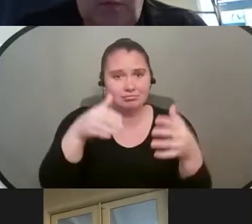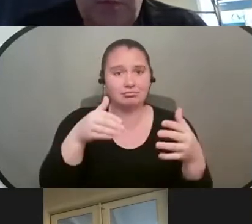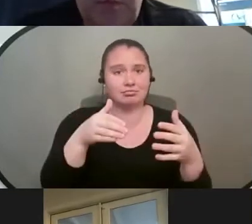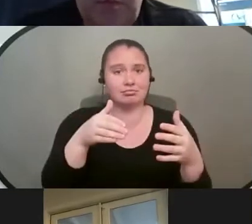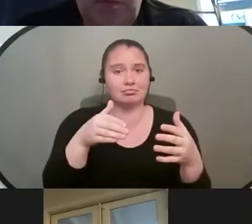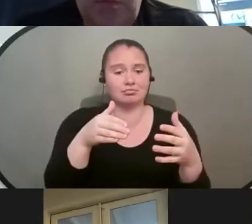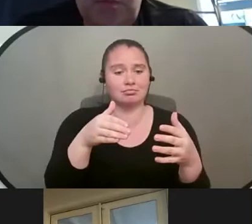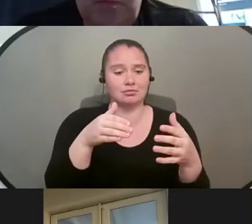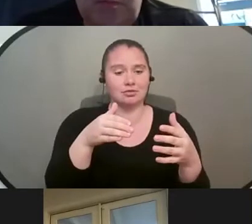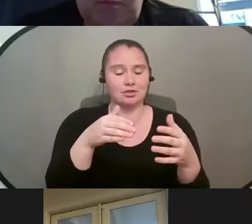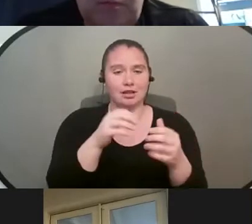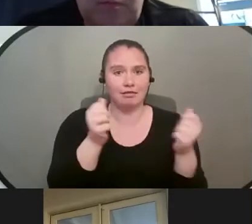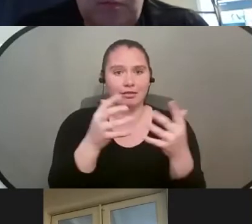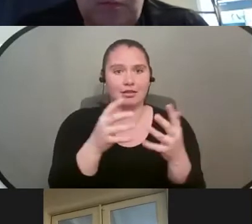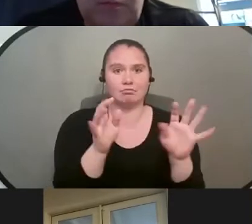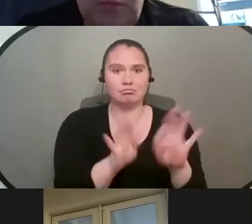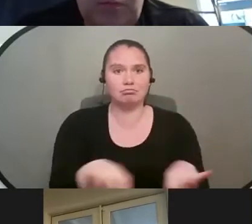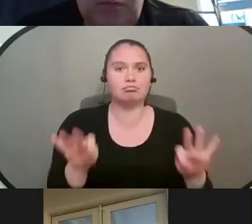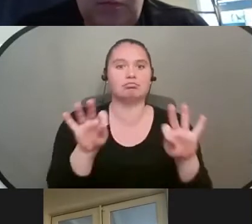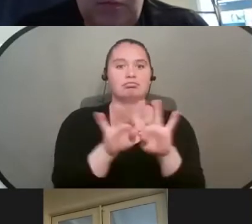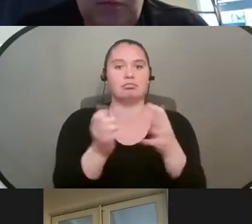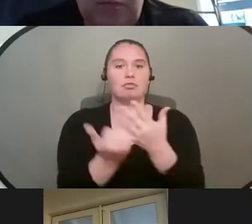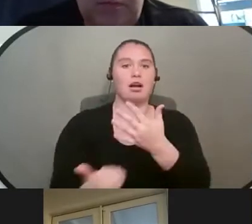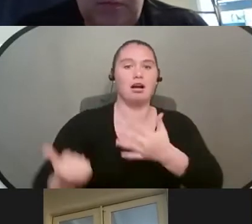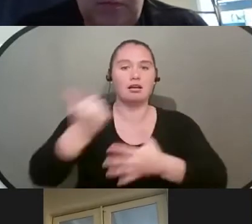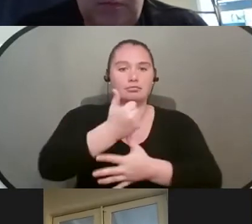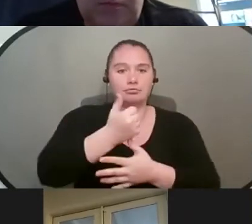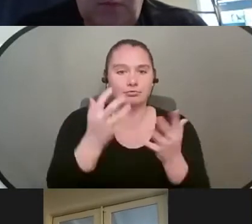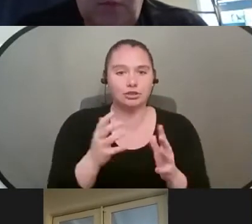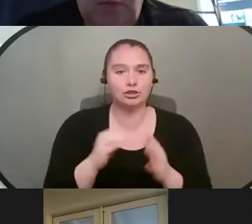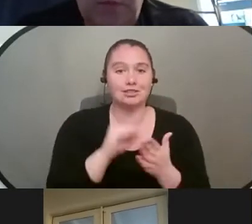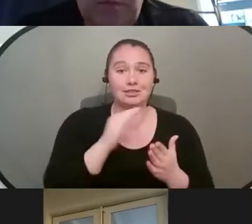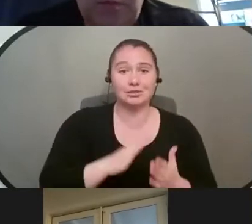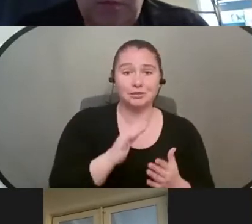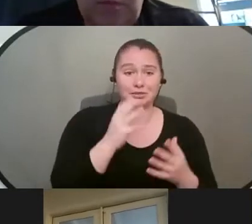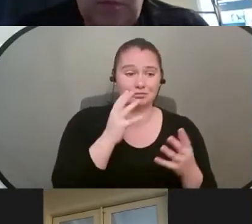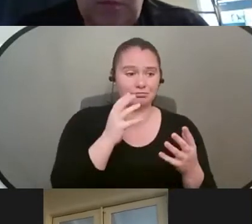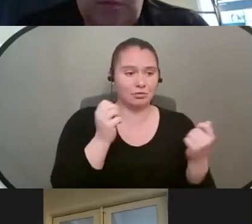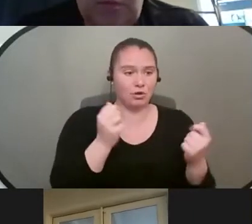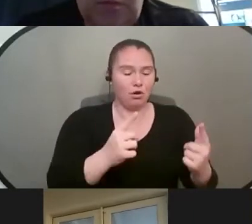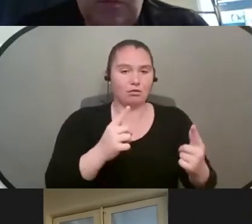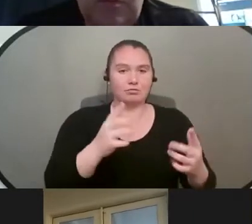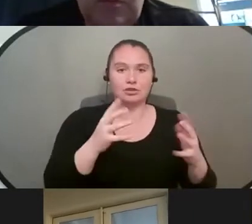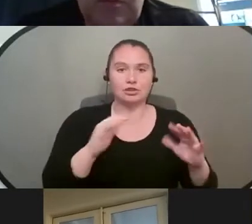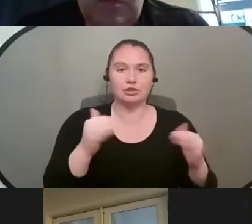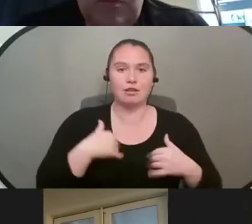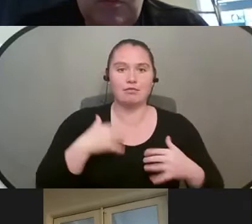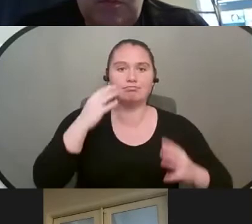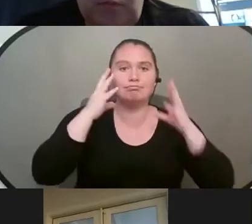about and prioritizing and wanting students at all Waco ISD campuses to have an